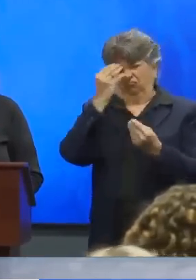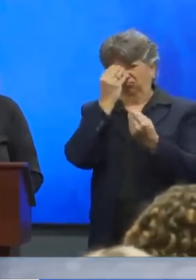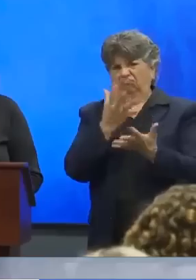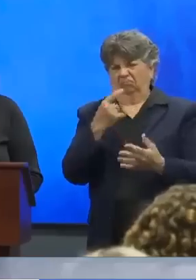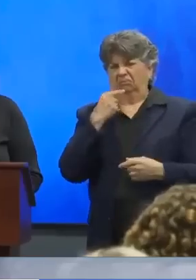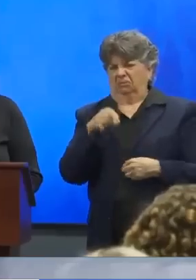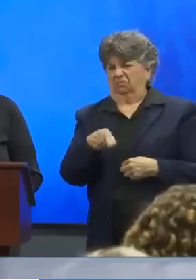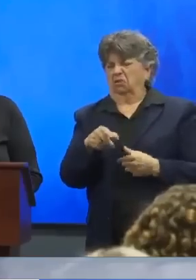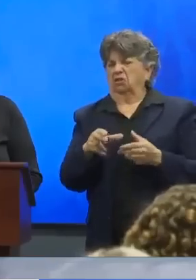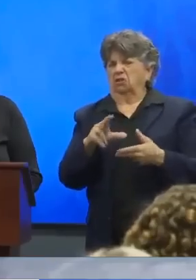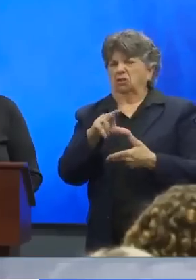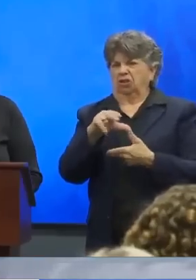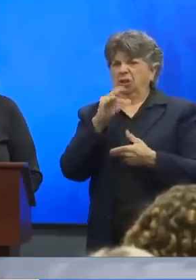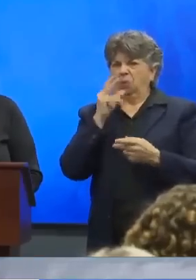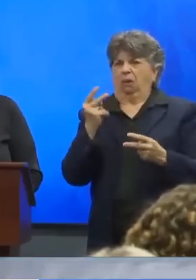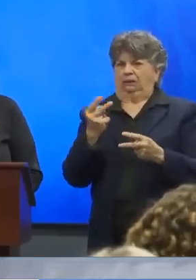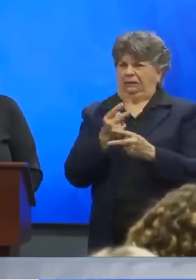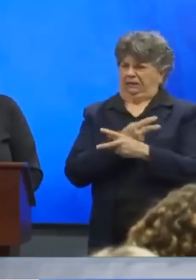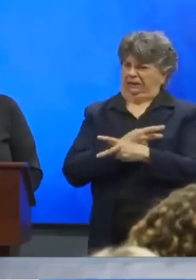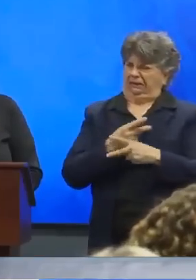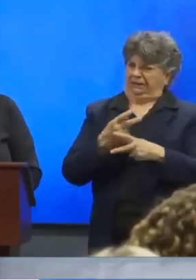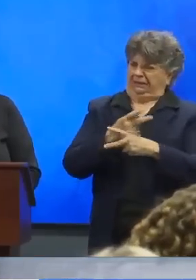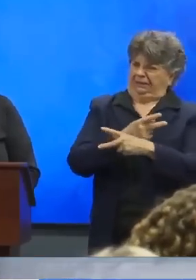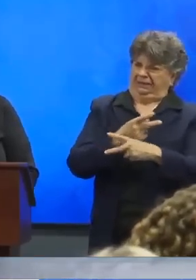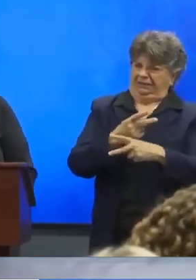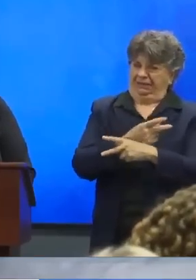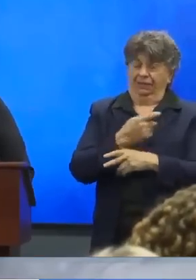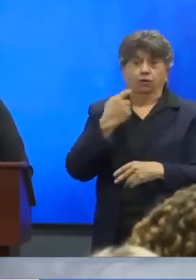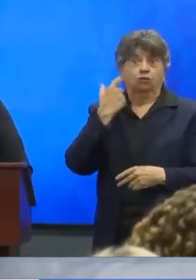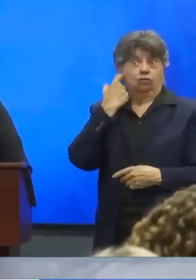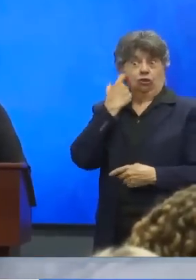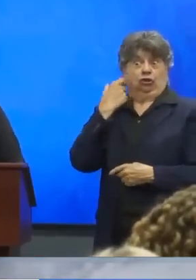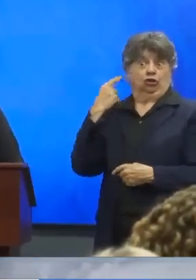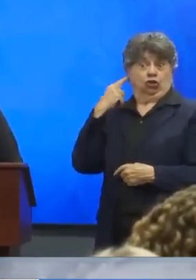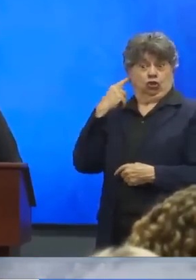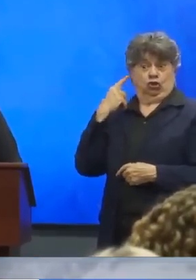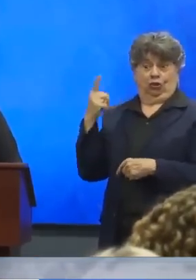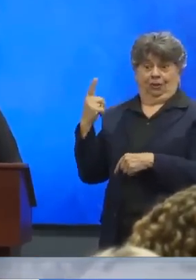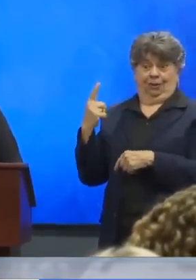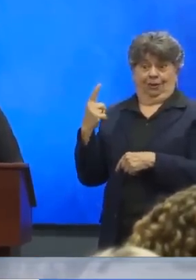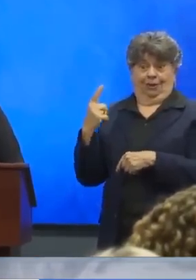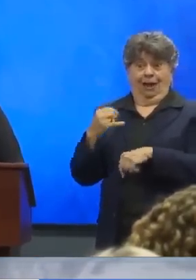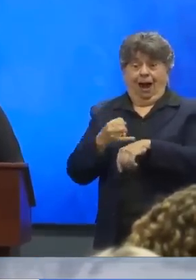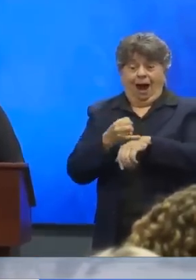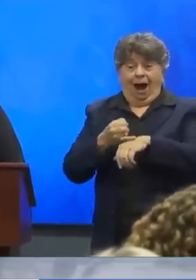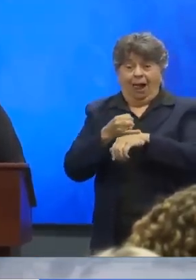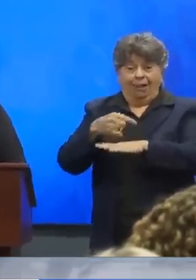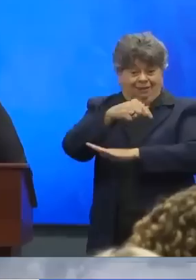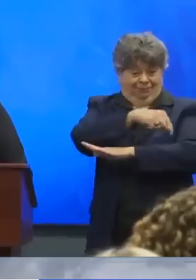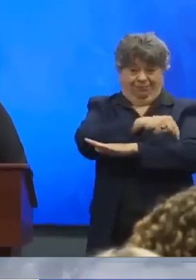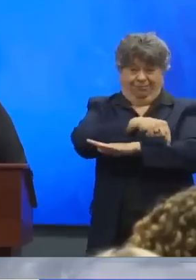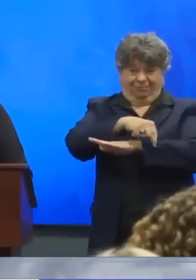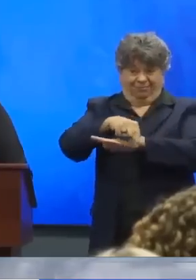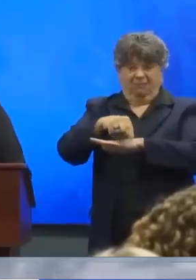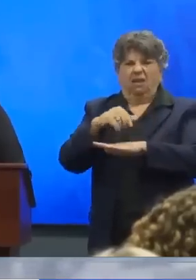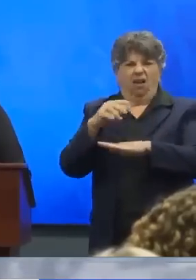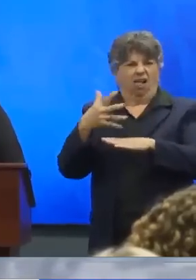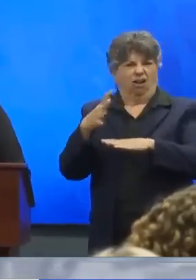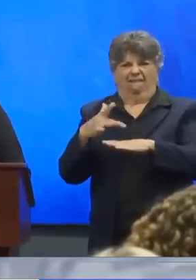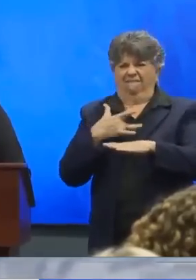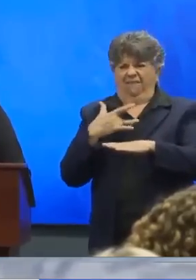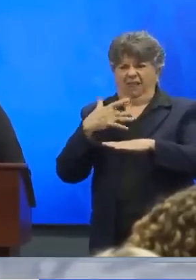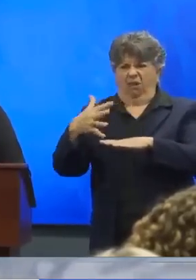from the National Weather Service is that our barrier islands could experience gusts of up to 115 miles per